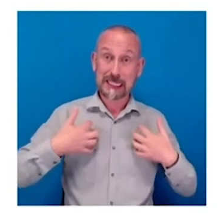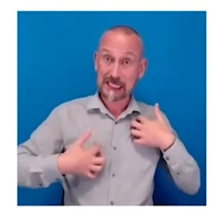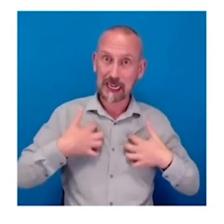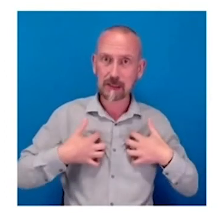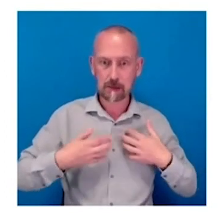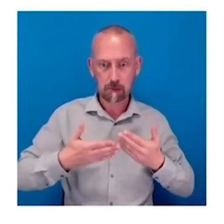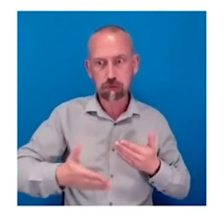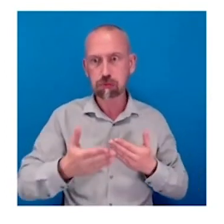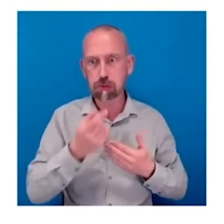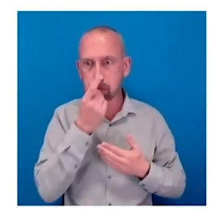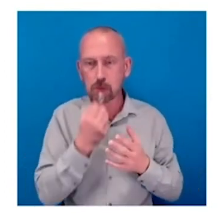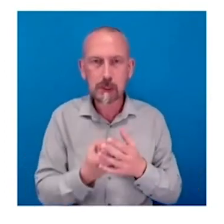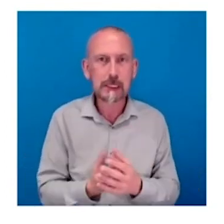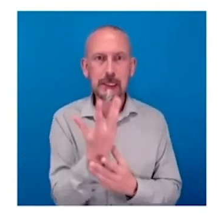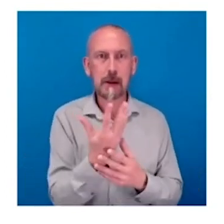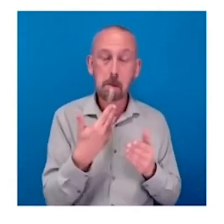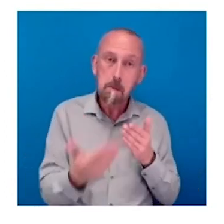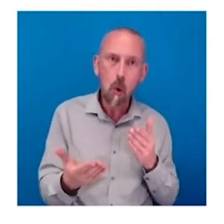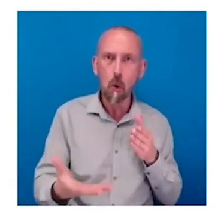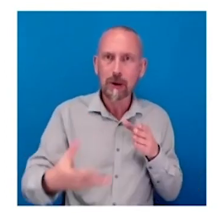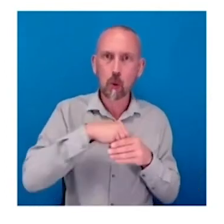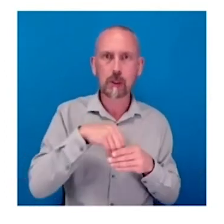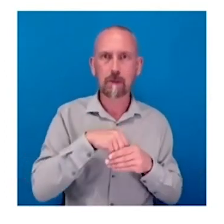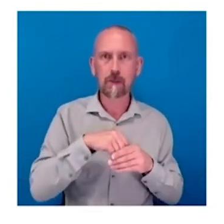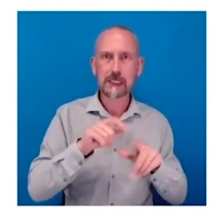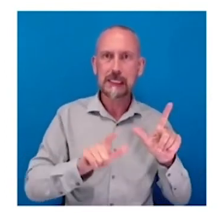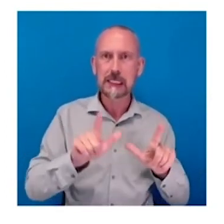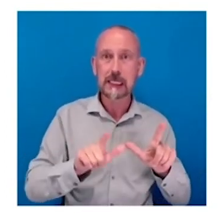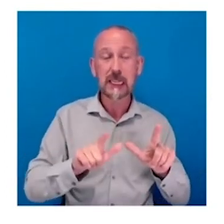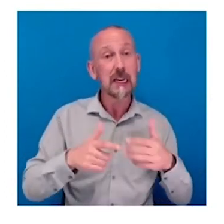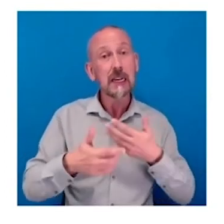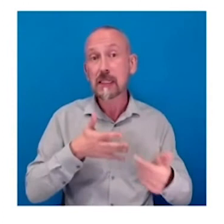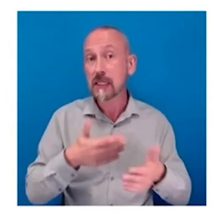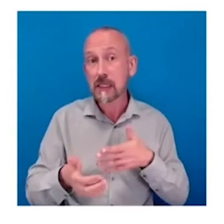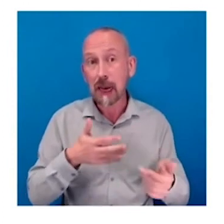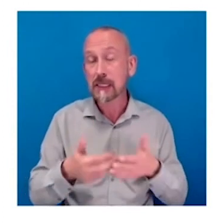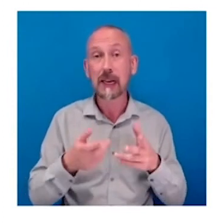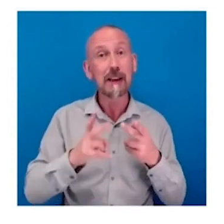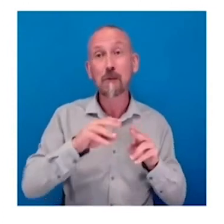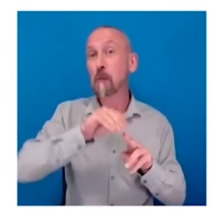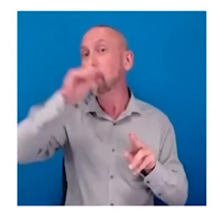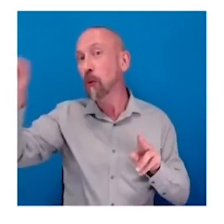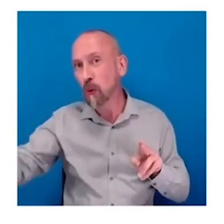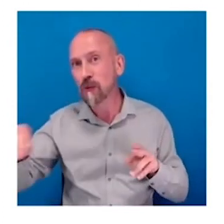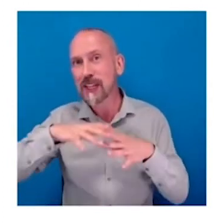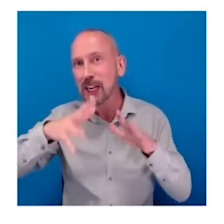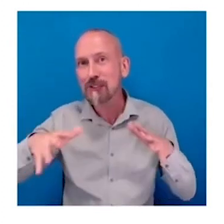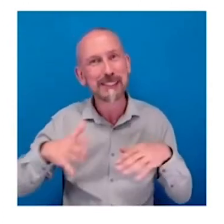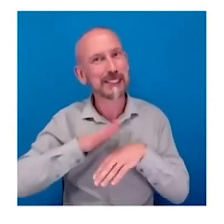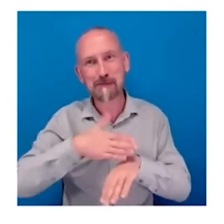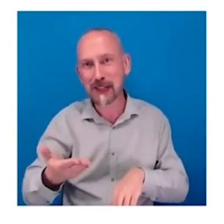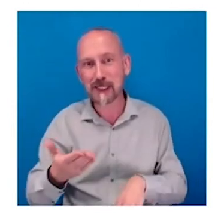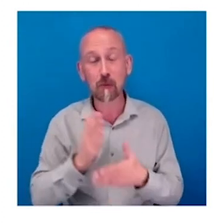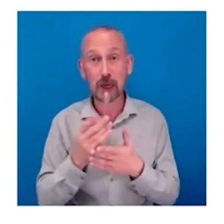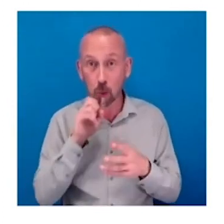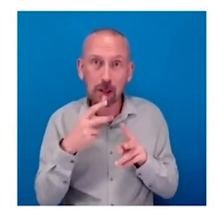for living in more inclusive cities, irrespective of whether you have moved to the countryside or not. We're all still going to be visiting and living